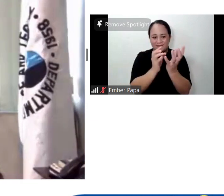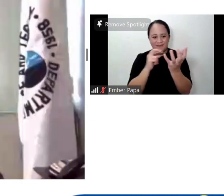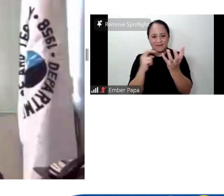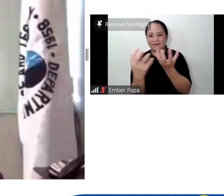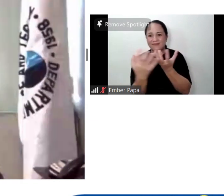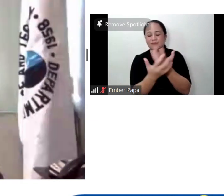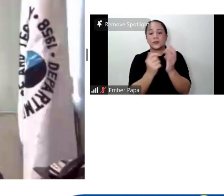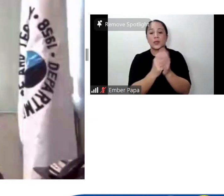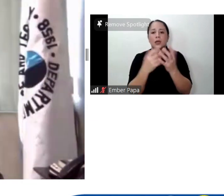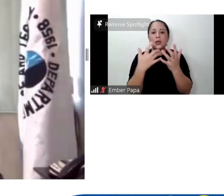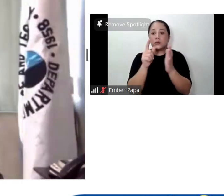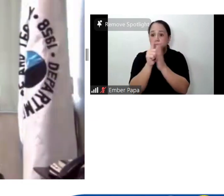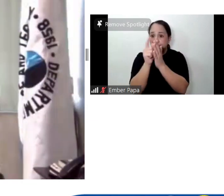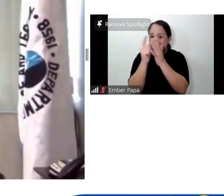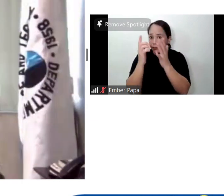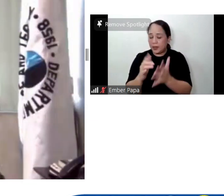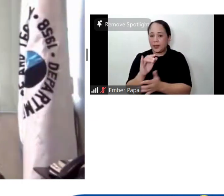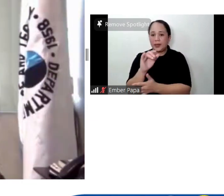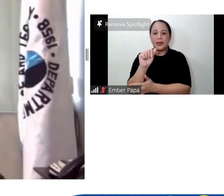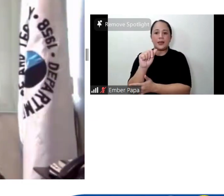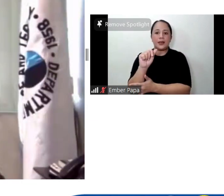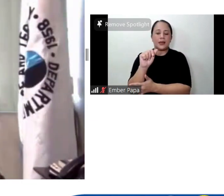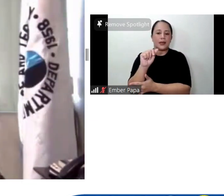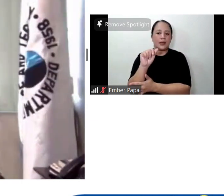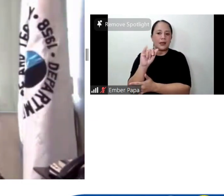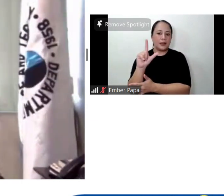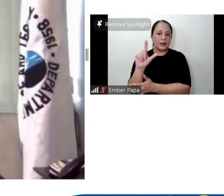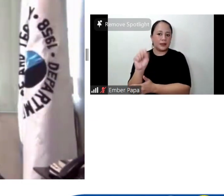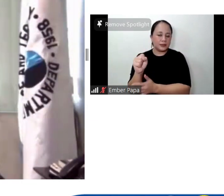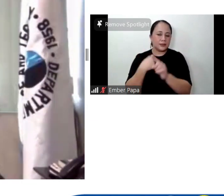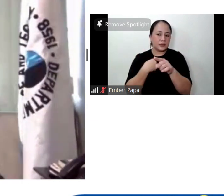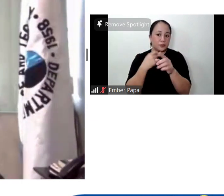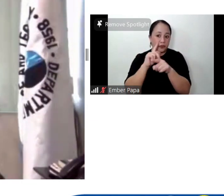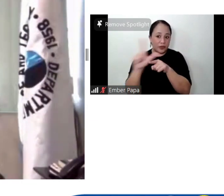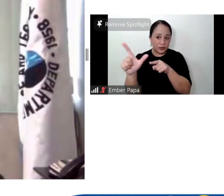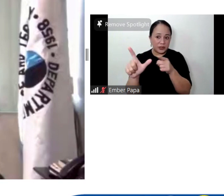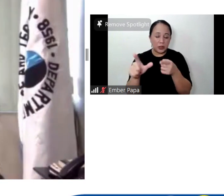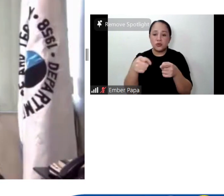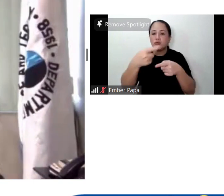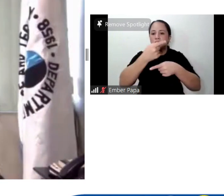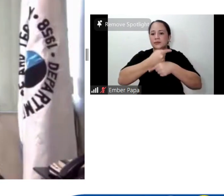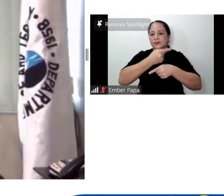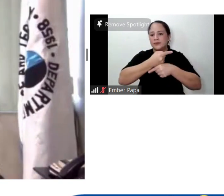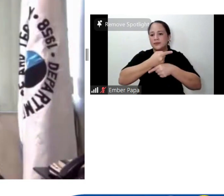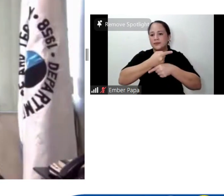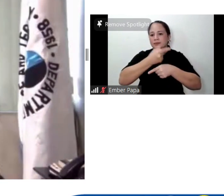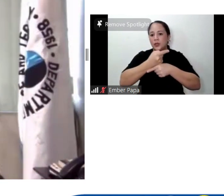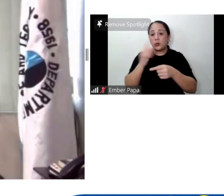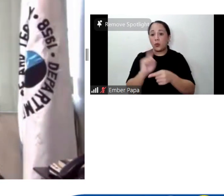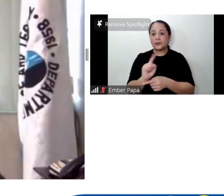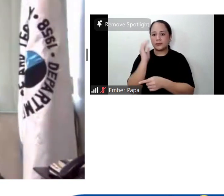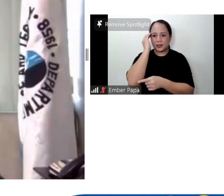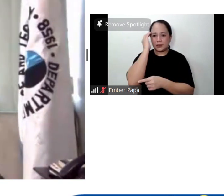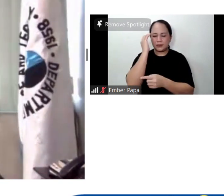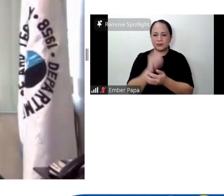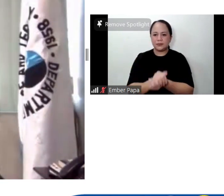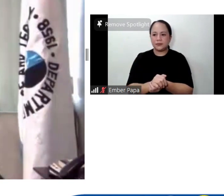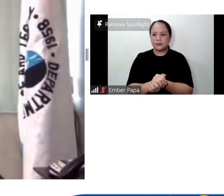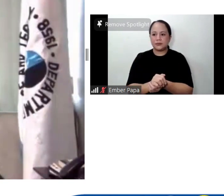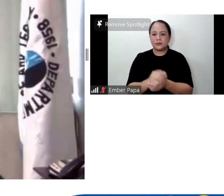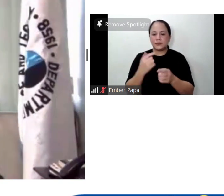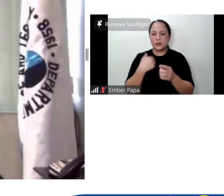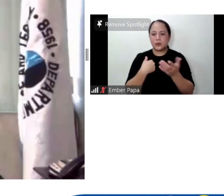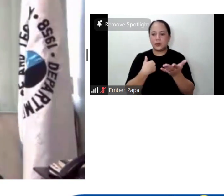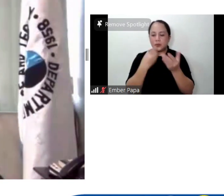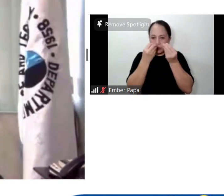As librarians and LIS professionals, you are the gatekeepers of such knowledge. You connect people with